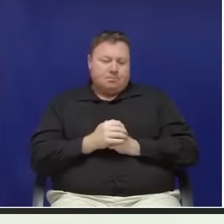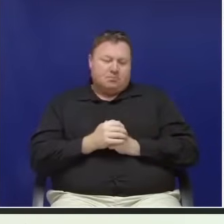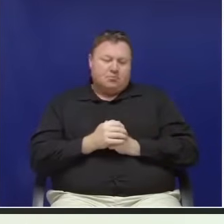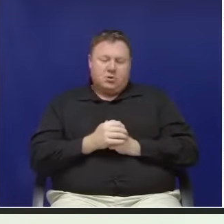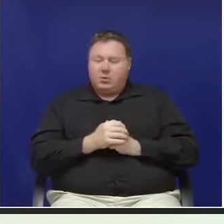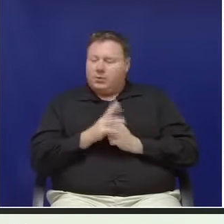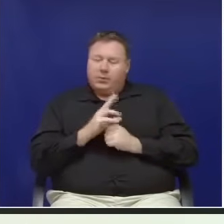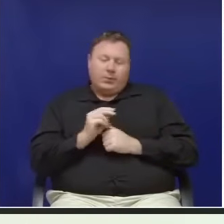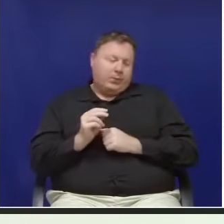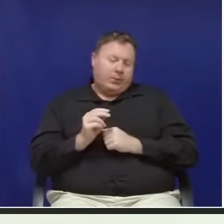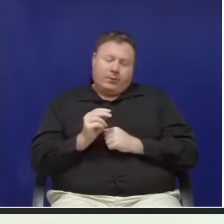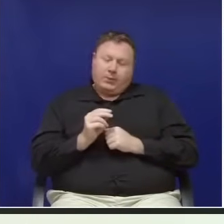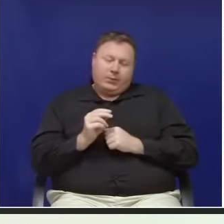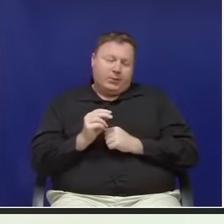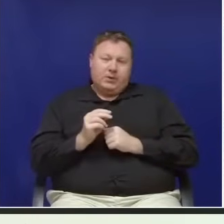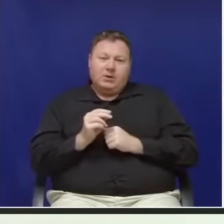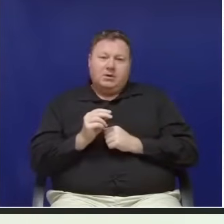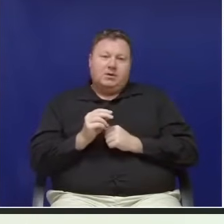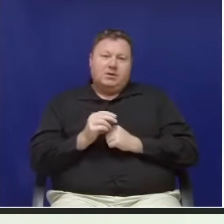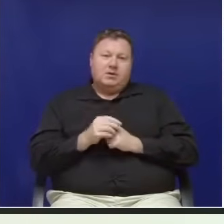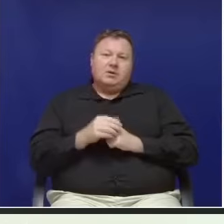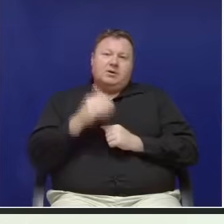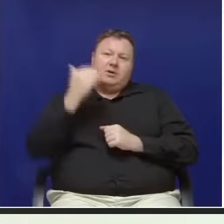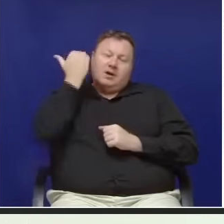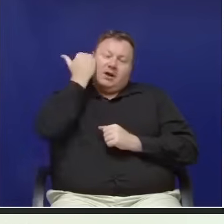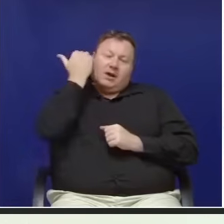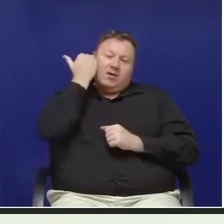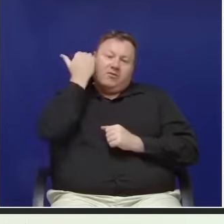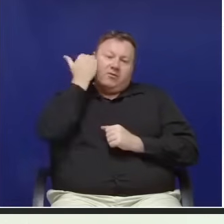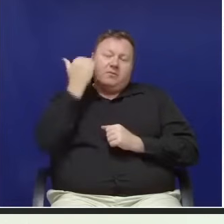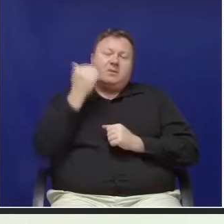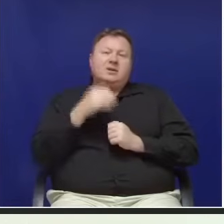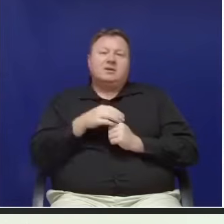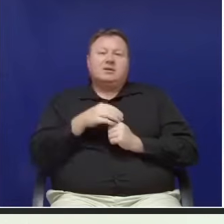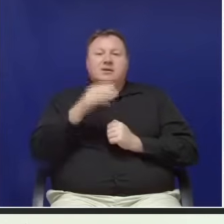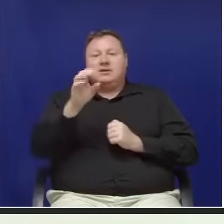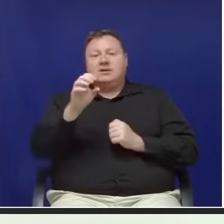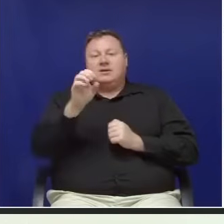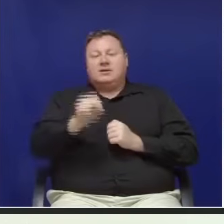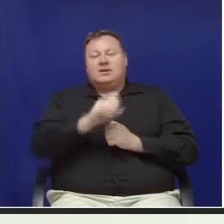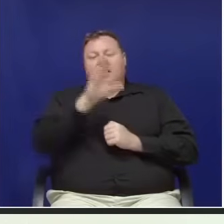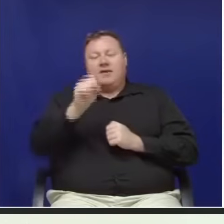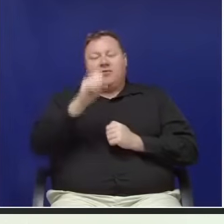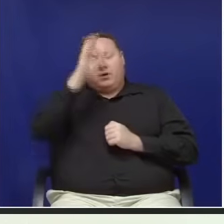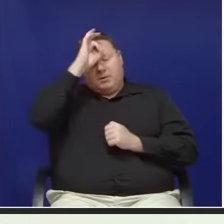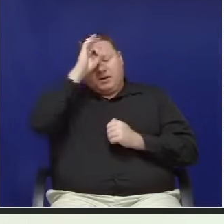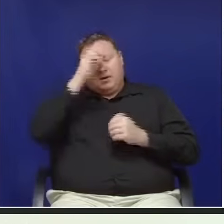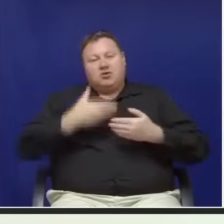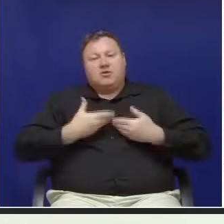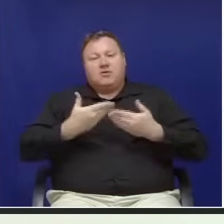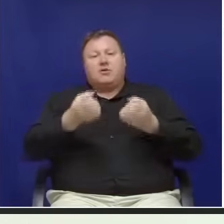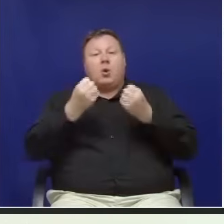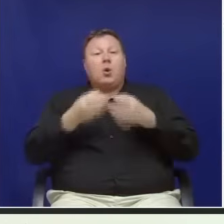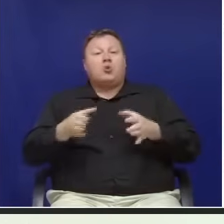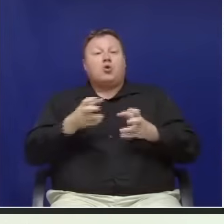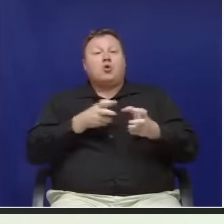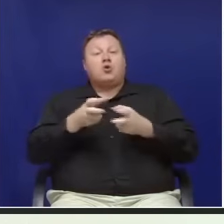No, the government and the South African Police Service have not lost control of the leadership in policing